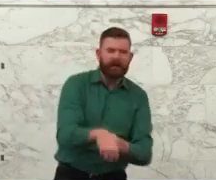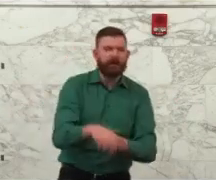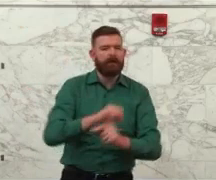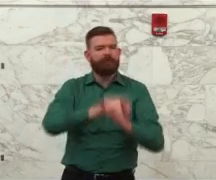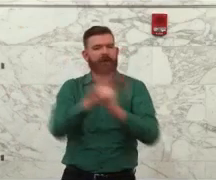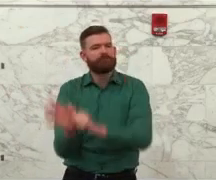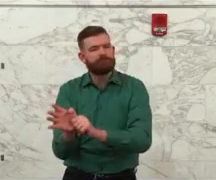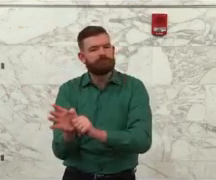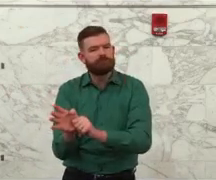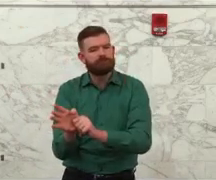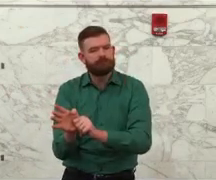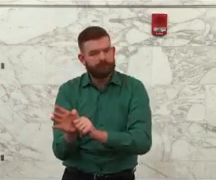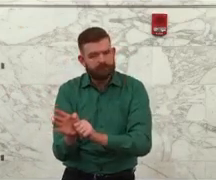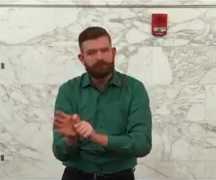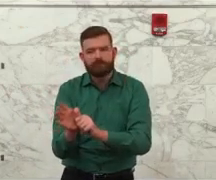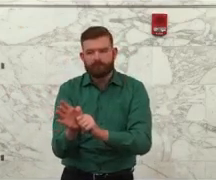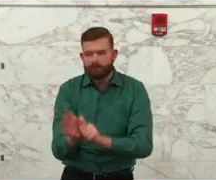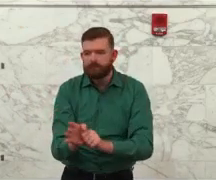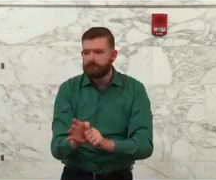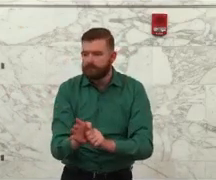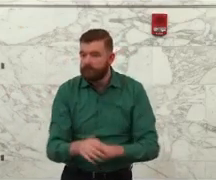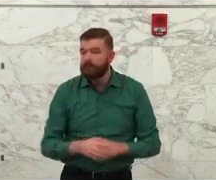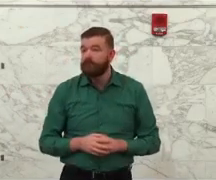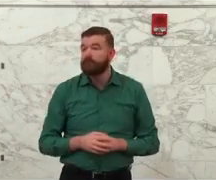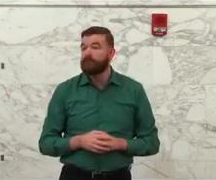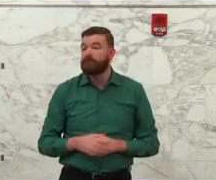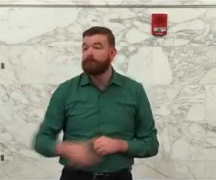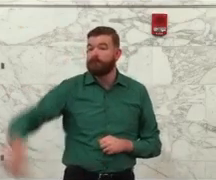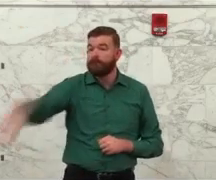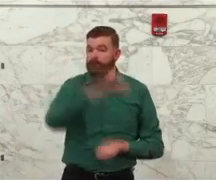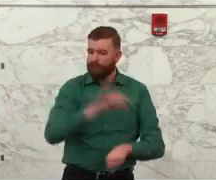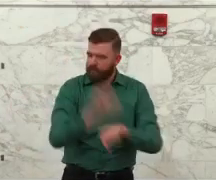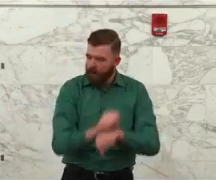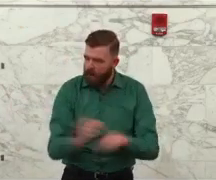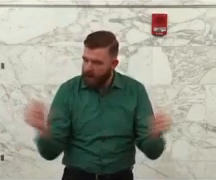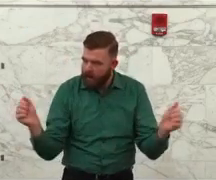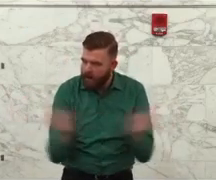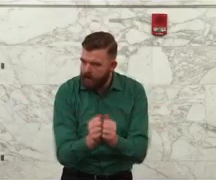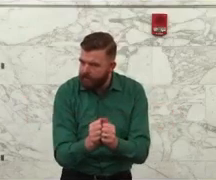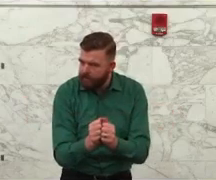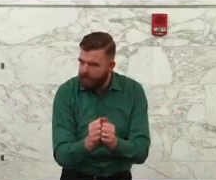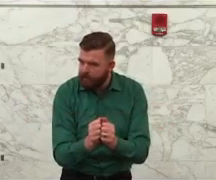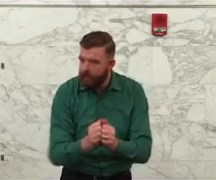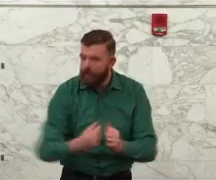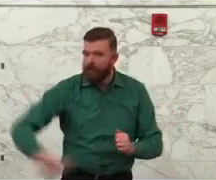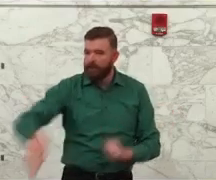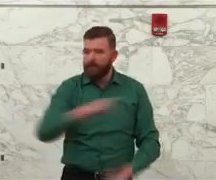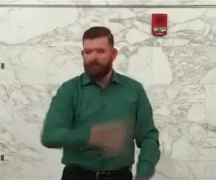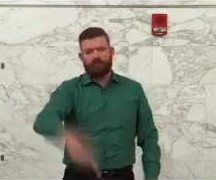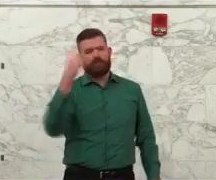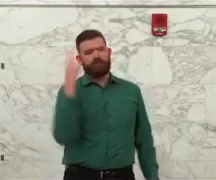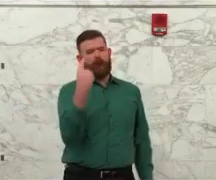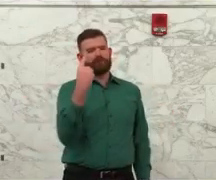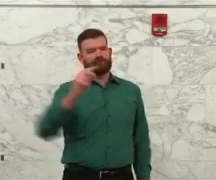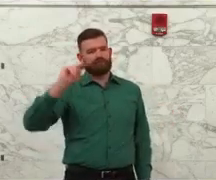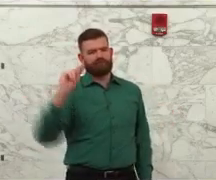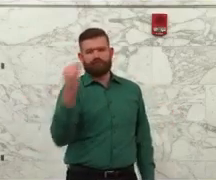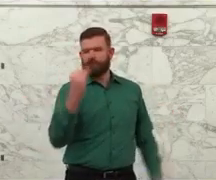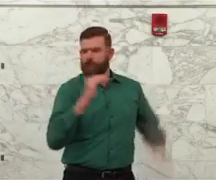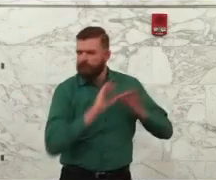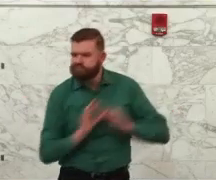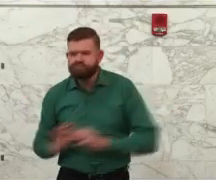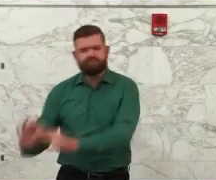normal, will take all of us coming together as the one New Jersey family we are and we always will be.